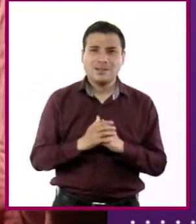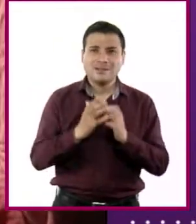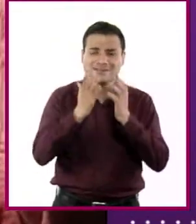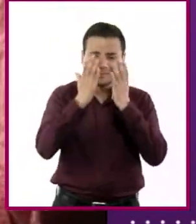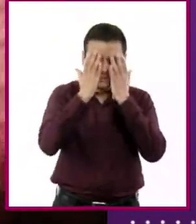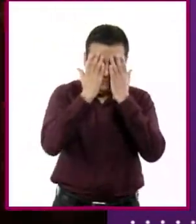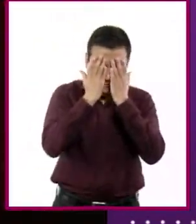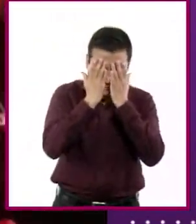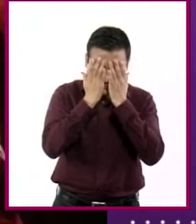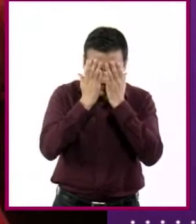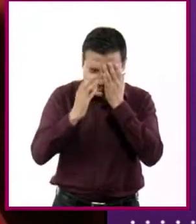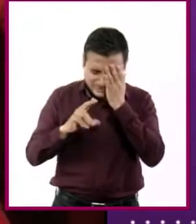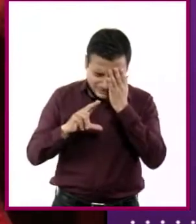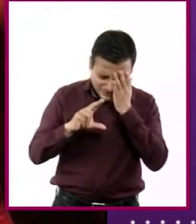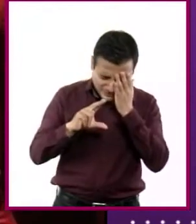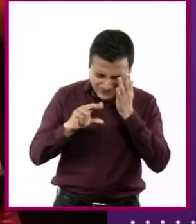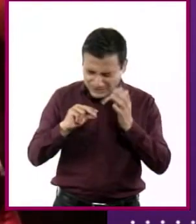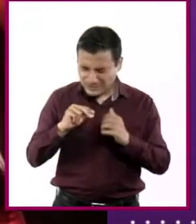Oh, my friend.